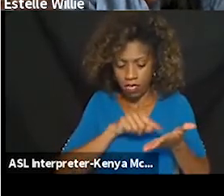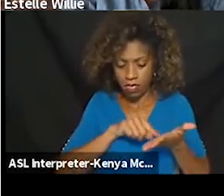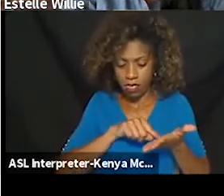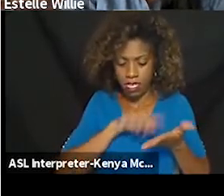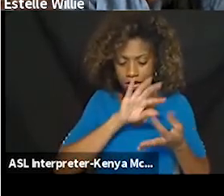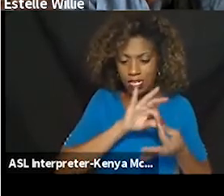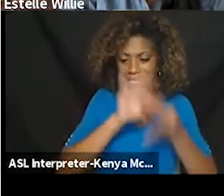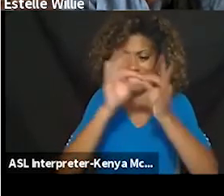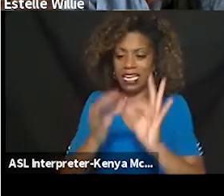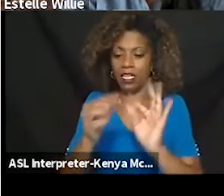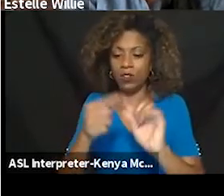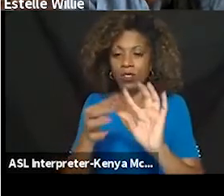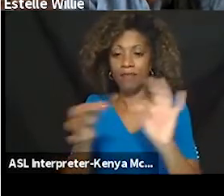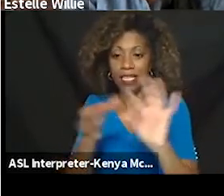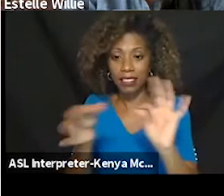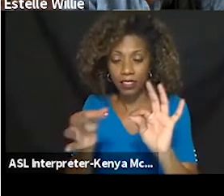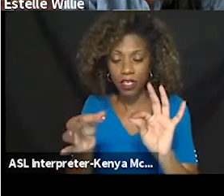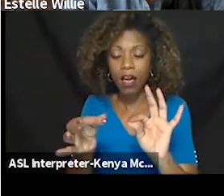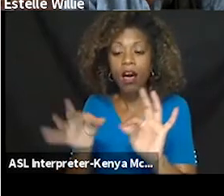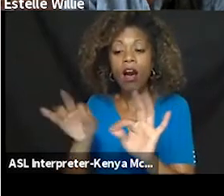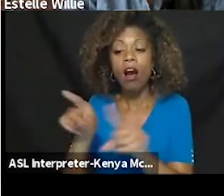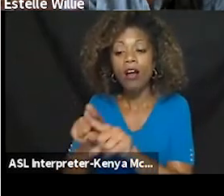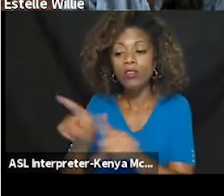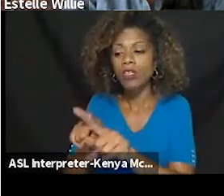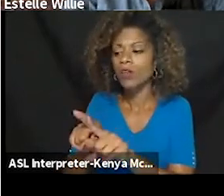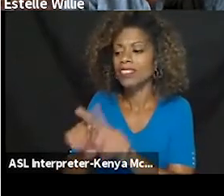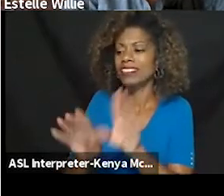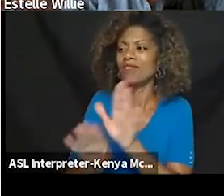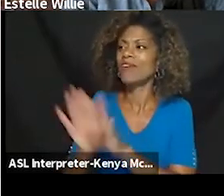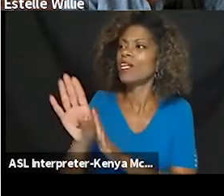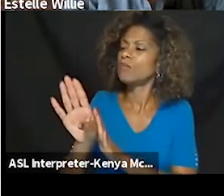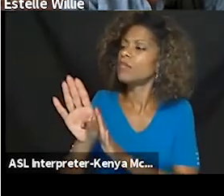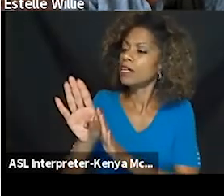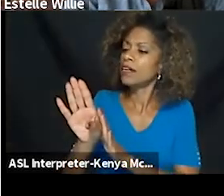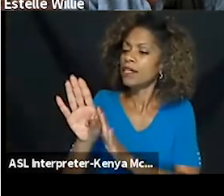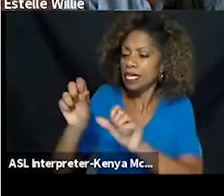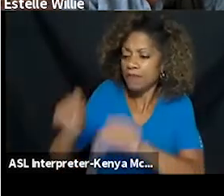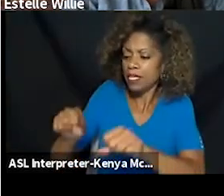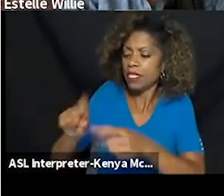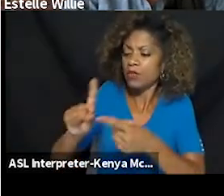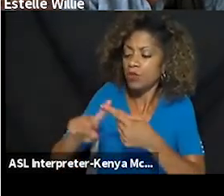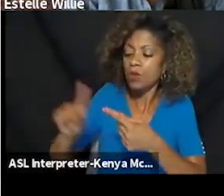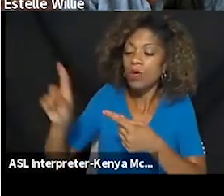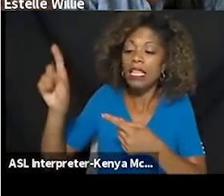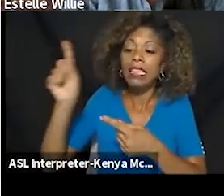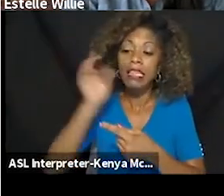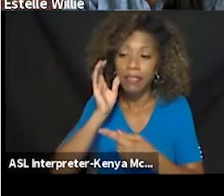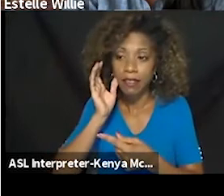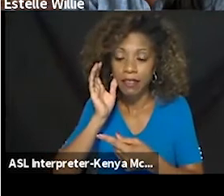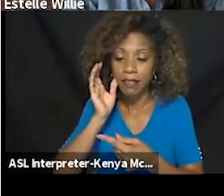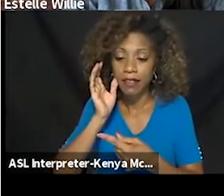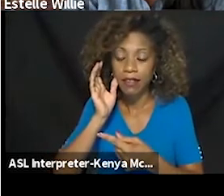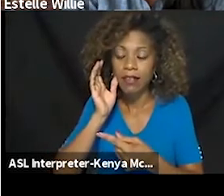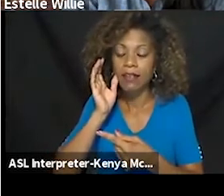community of practice where we are able to listen to what the issues and the unmet needs that they were having, so that we can really deliver